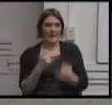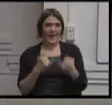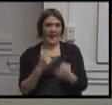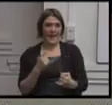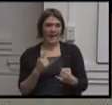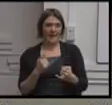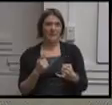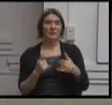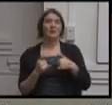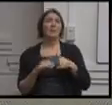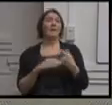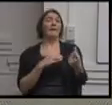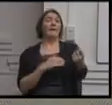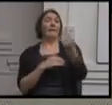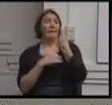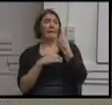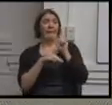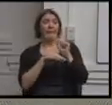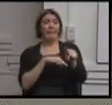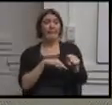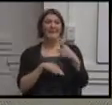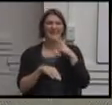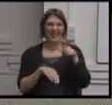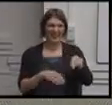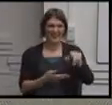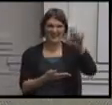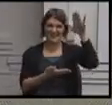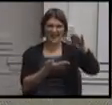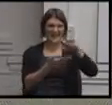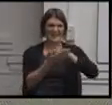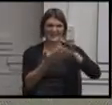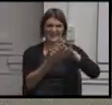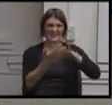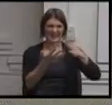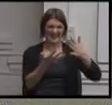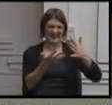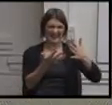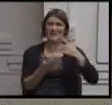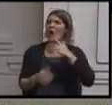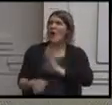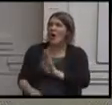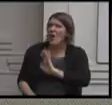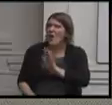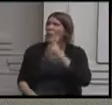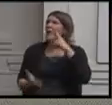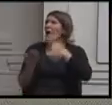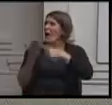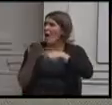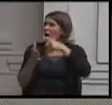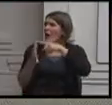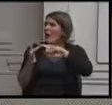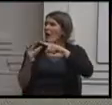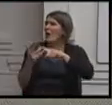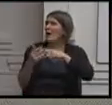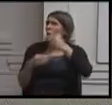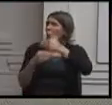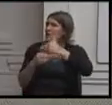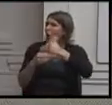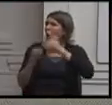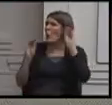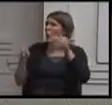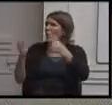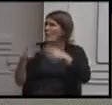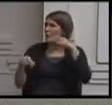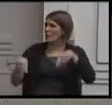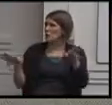was asked about, the one email said it's even less specific, and then he mentioned, well, actually, we're talking about the window insulation